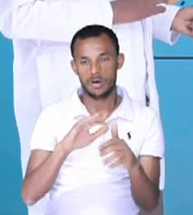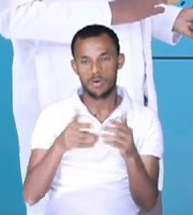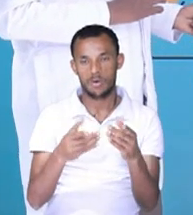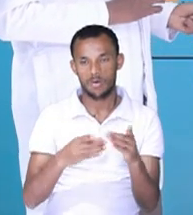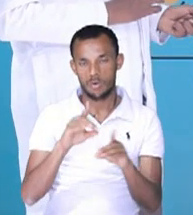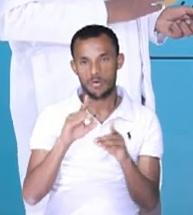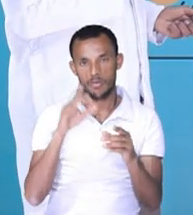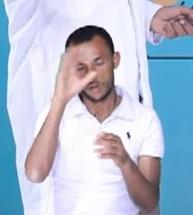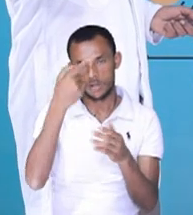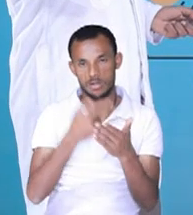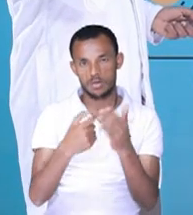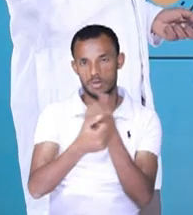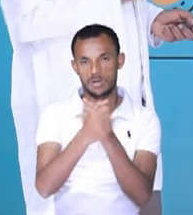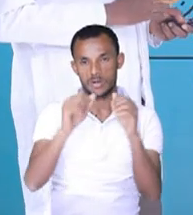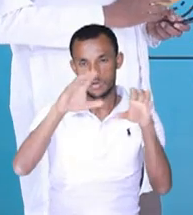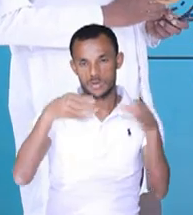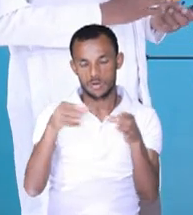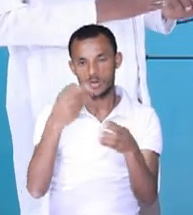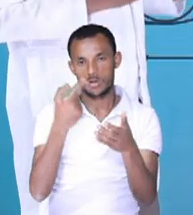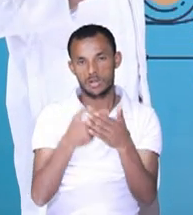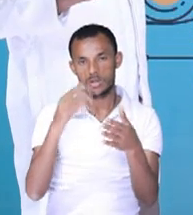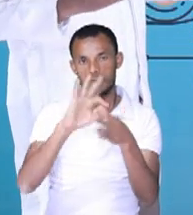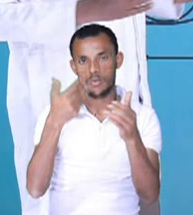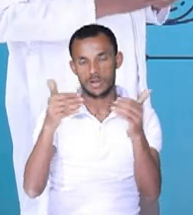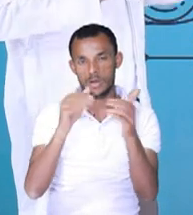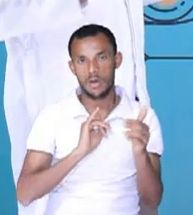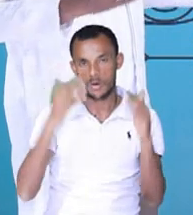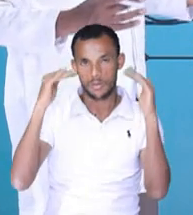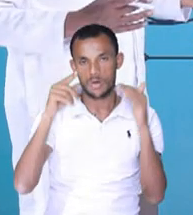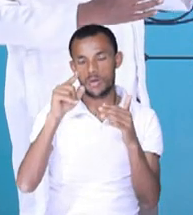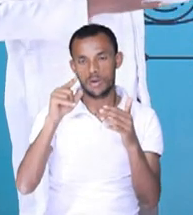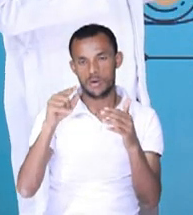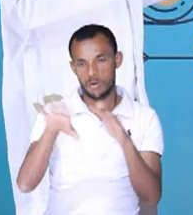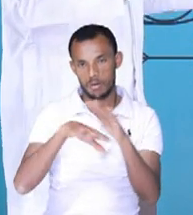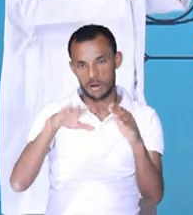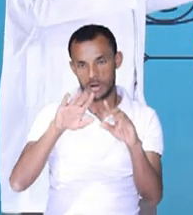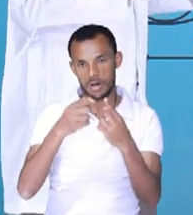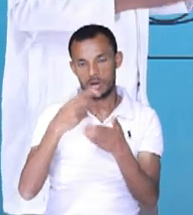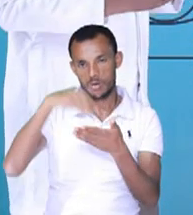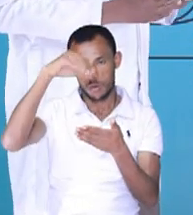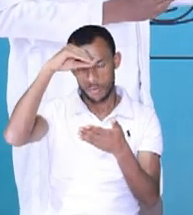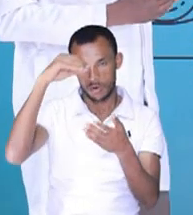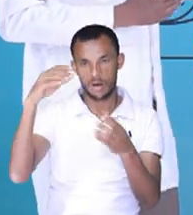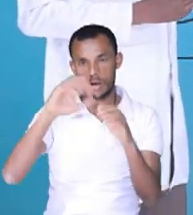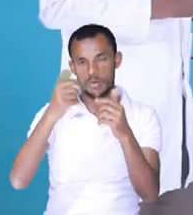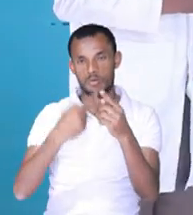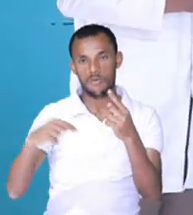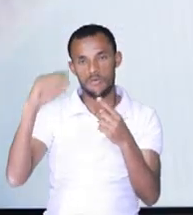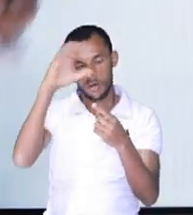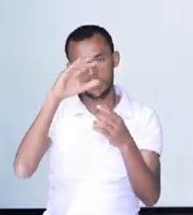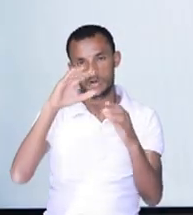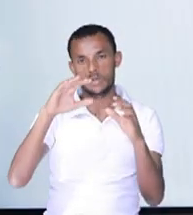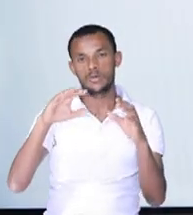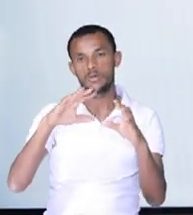do you find the solution set of these systems of equations? I hope in lower grades you remember how to find the solution